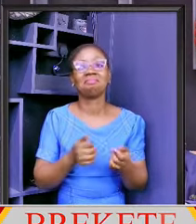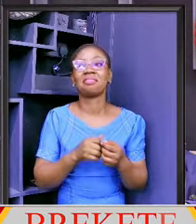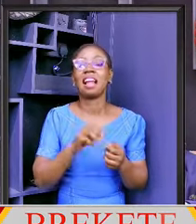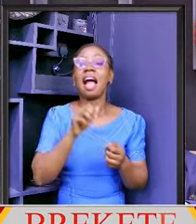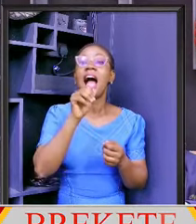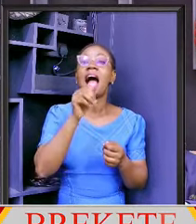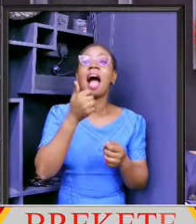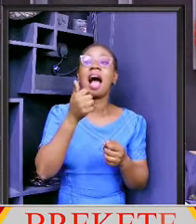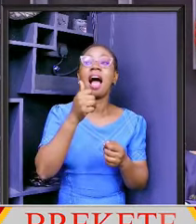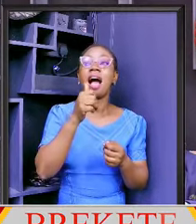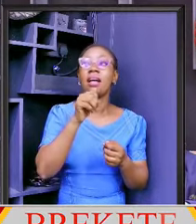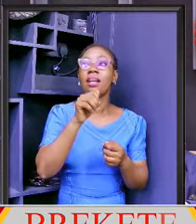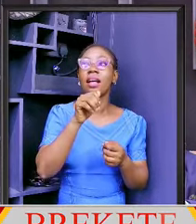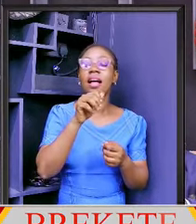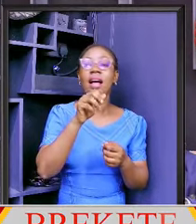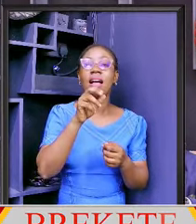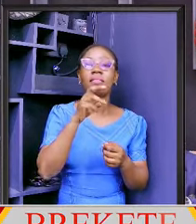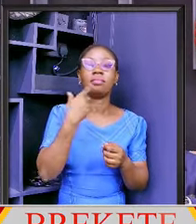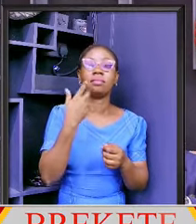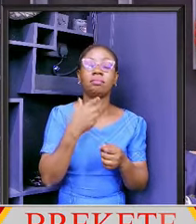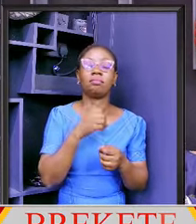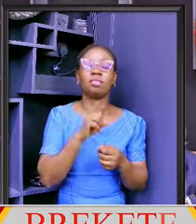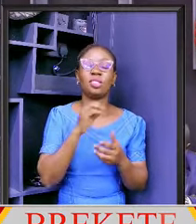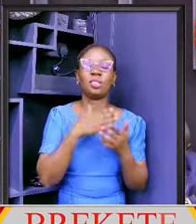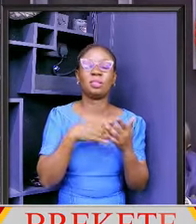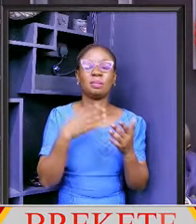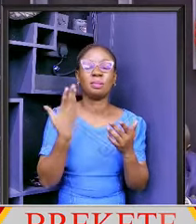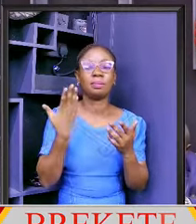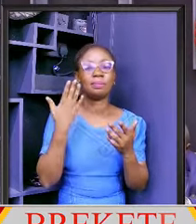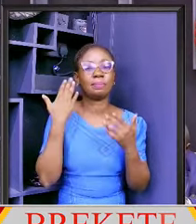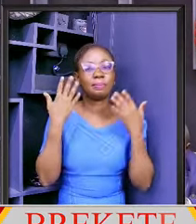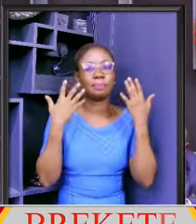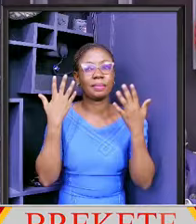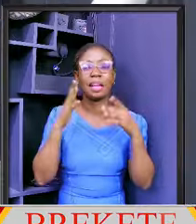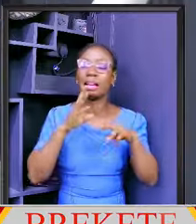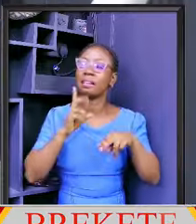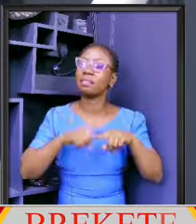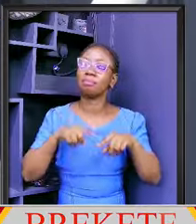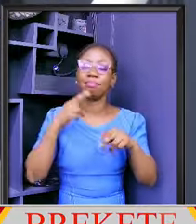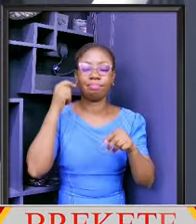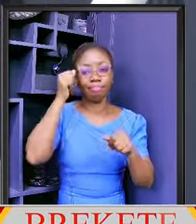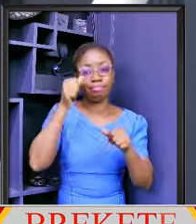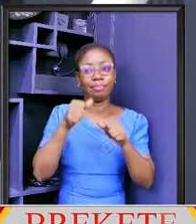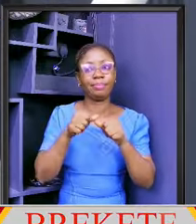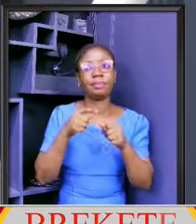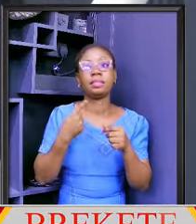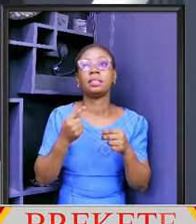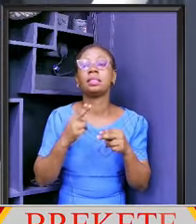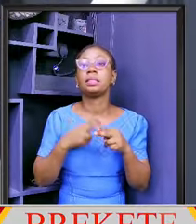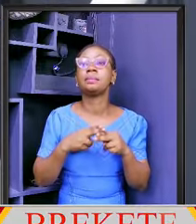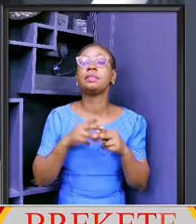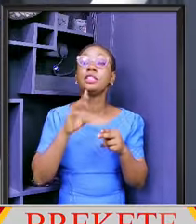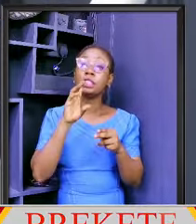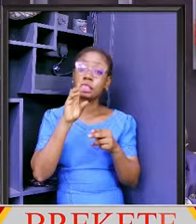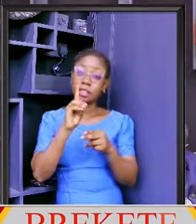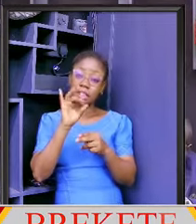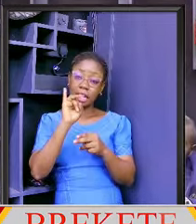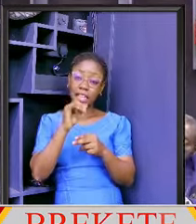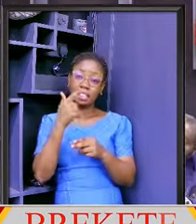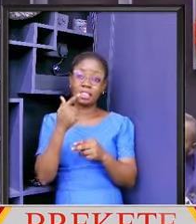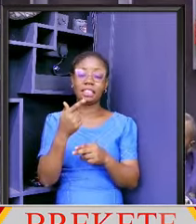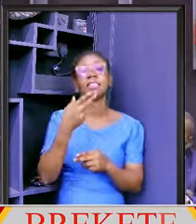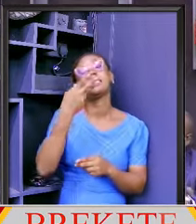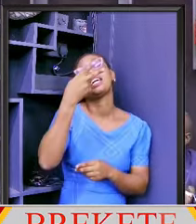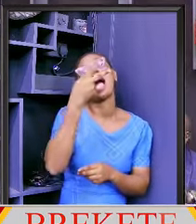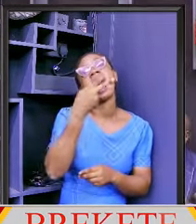Akali Baba? Habila, somebody Habila. No, we never get IG. Maybe. No, Habila. DIG. Which DIG